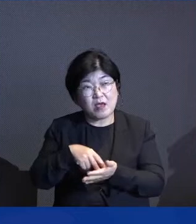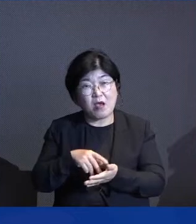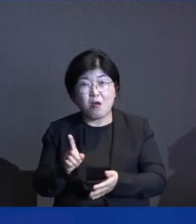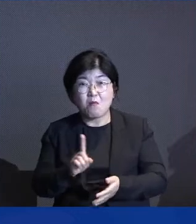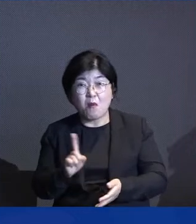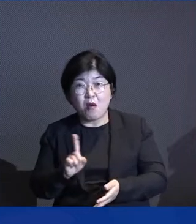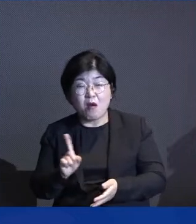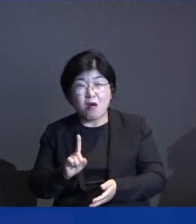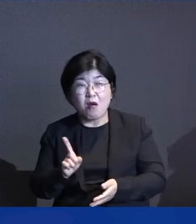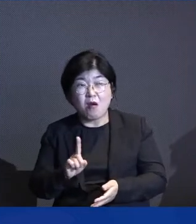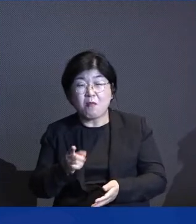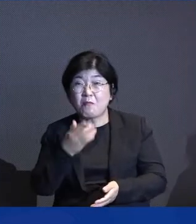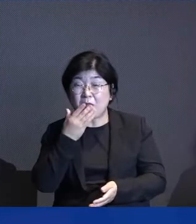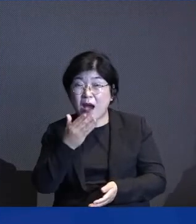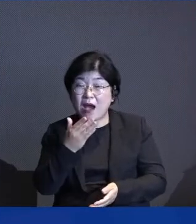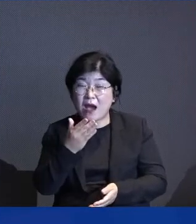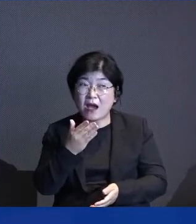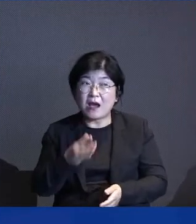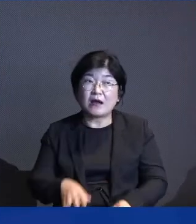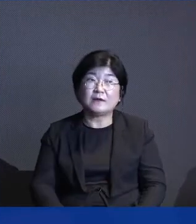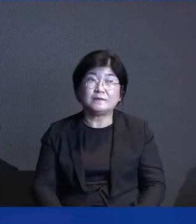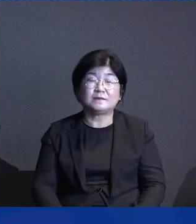have to,